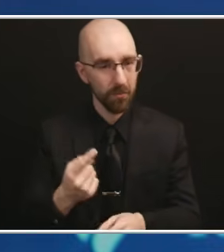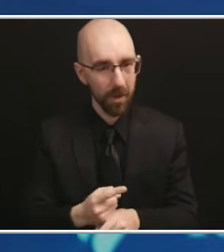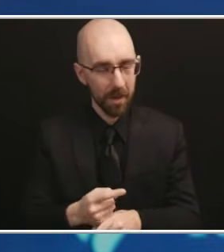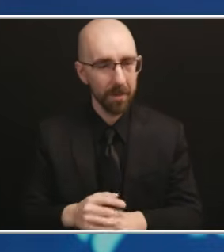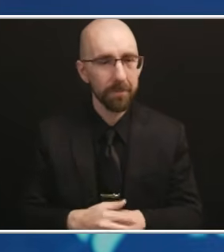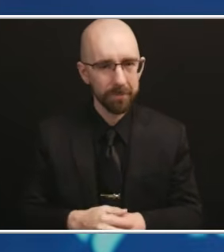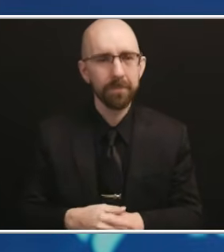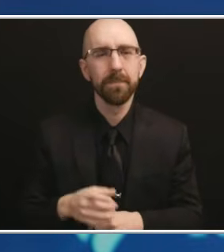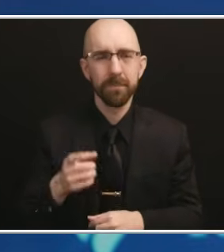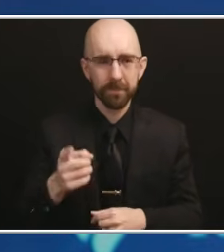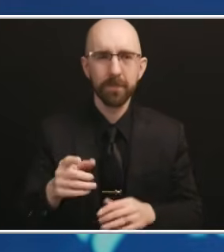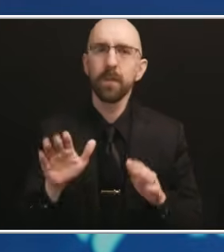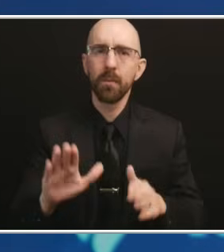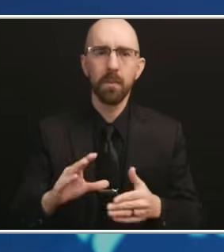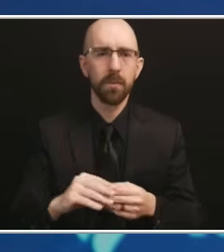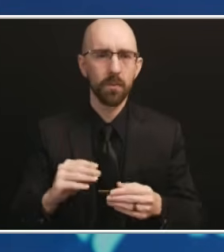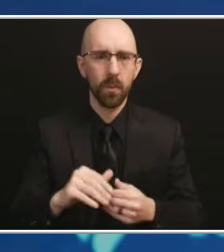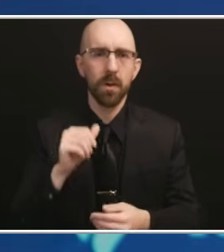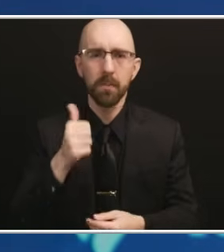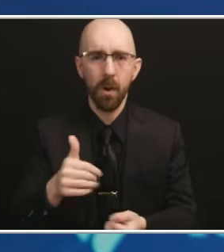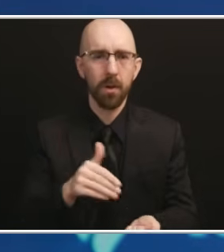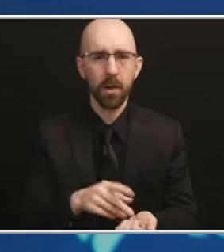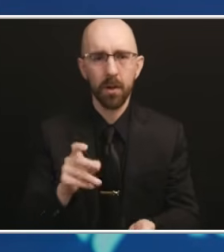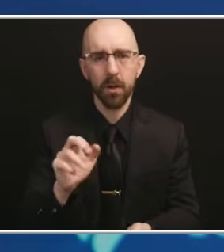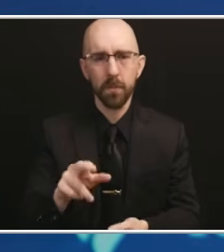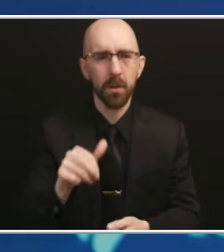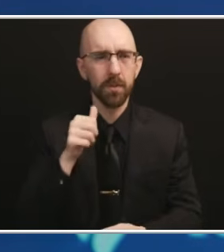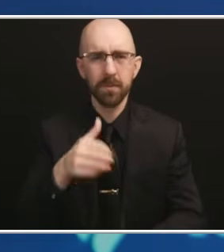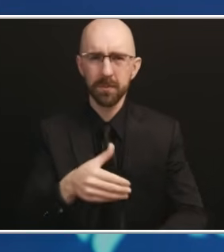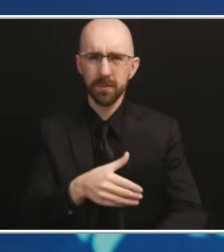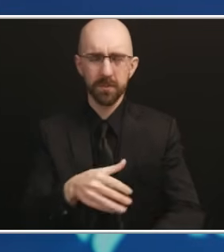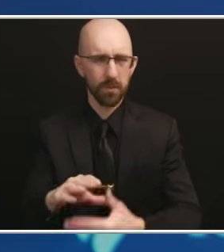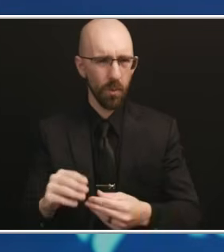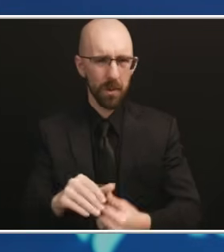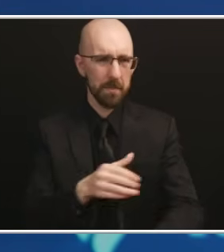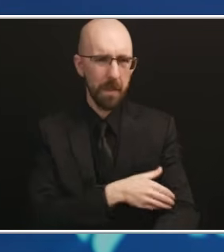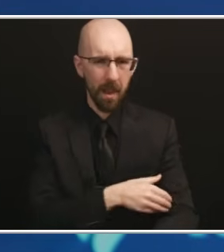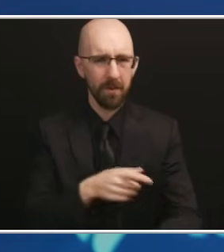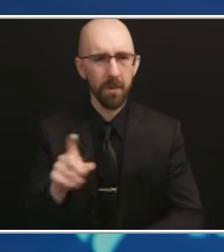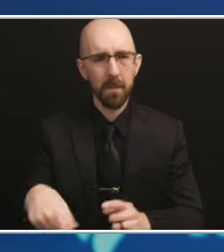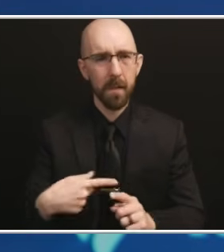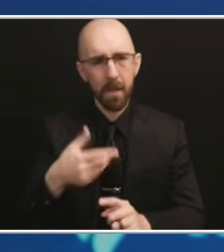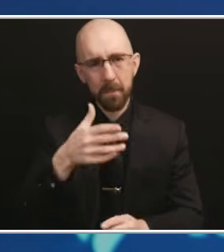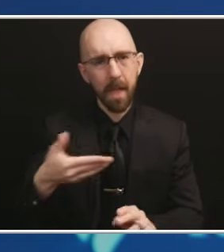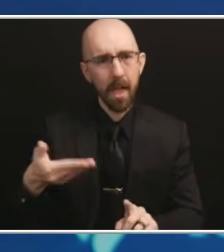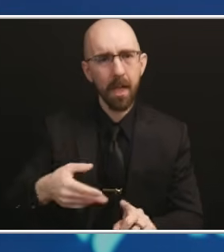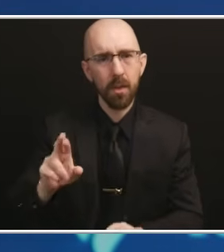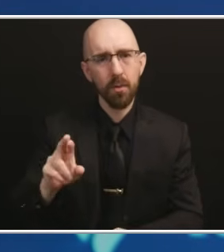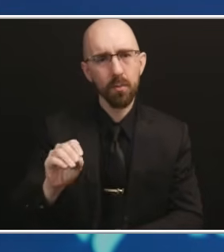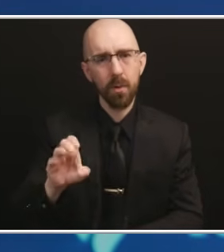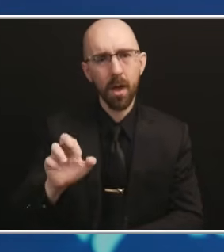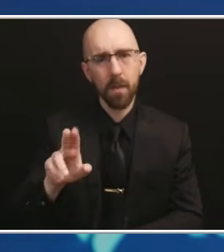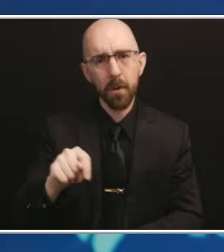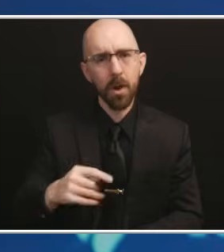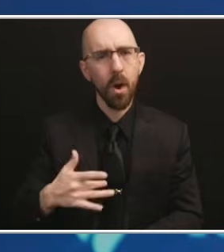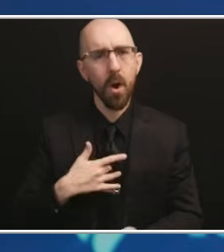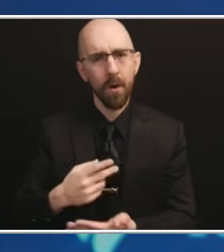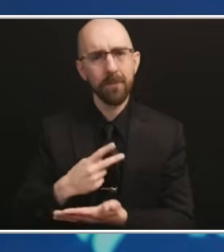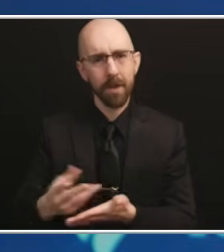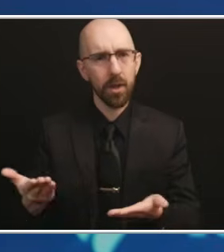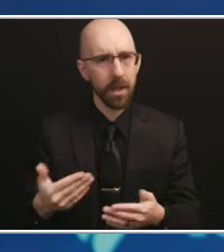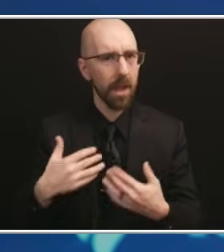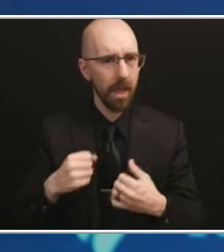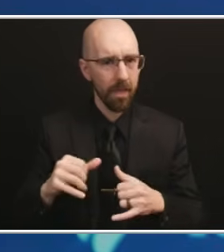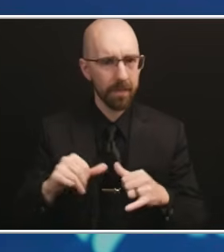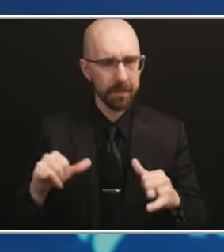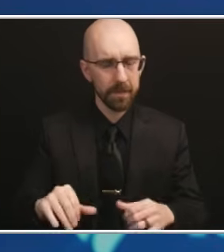incredible story tomorrow, Dr. Coomer. It's so powerful. It's about a man named Robert Frias, who was diagnosed with heart failure here at the health system, put on the